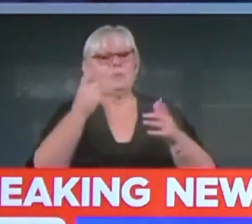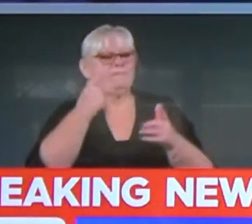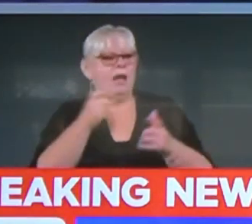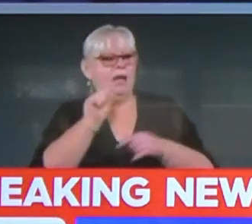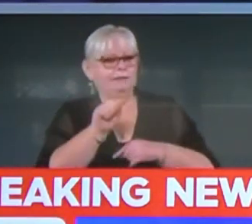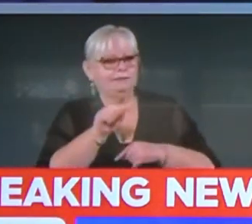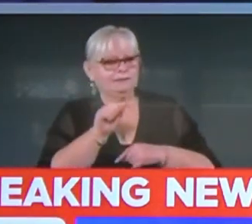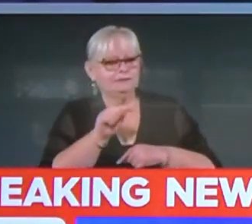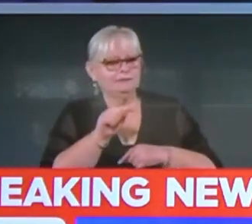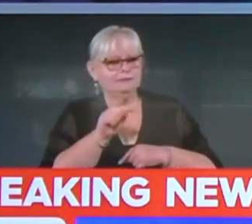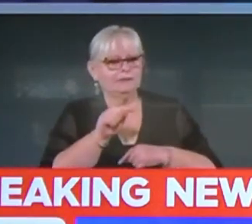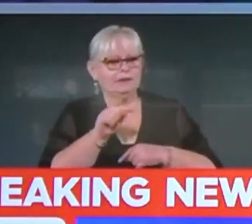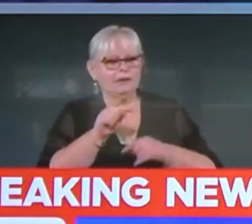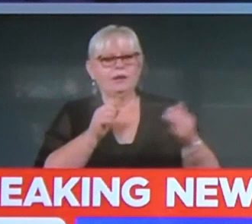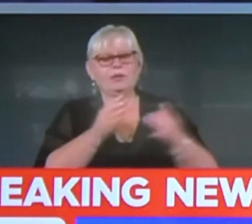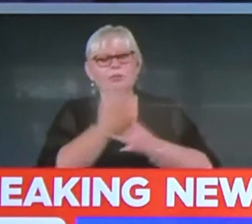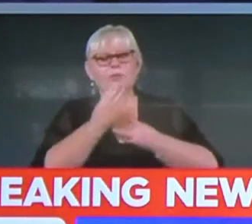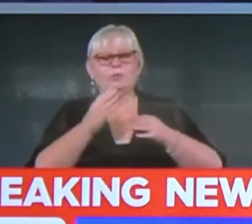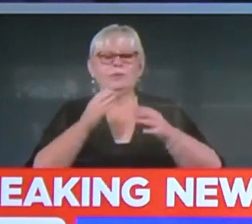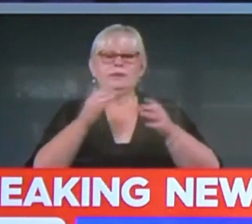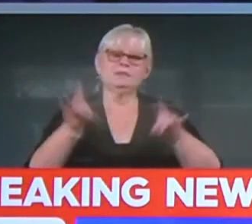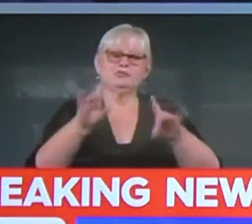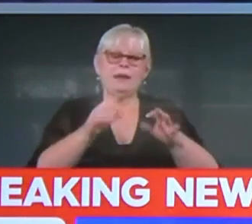identified by the Australian Border Force